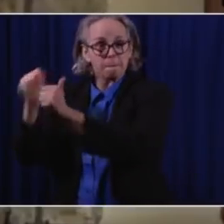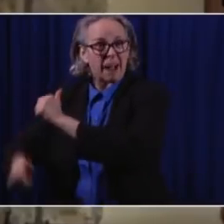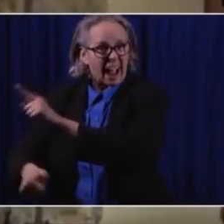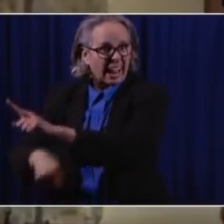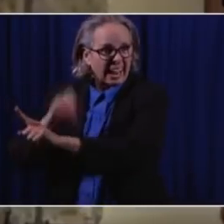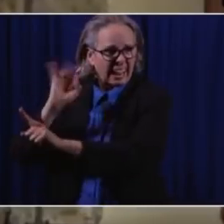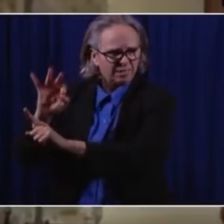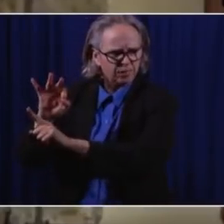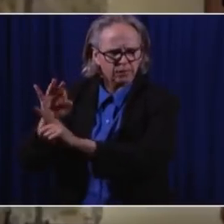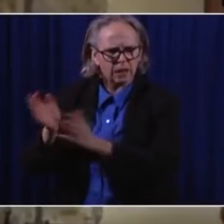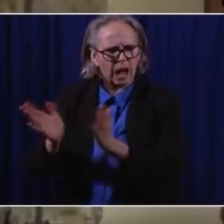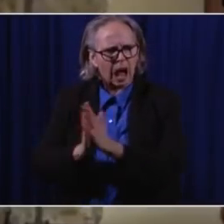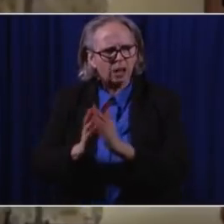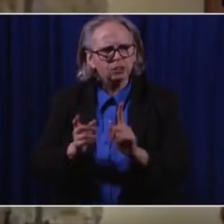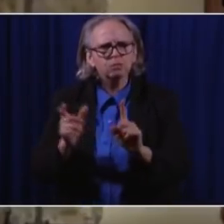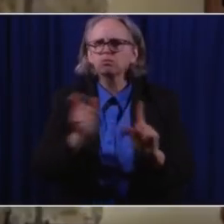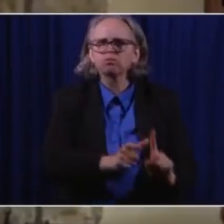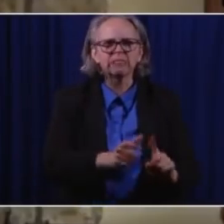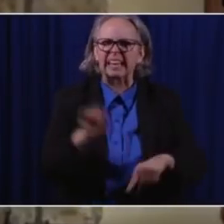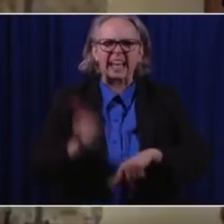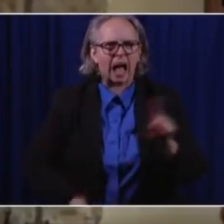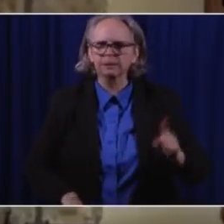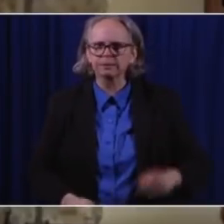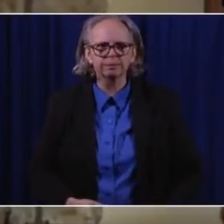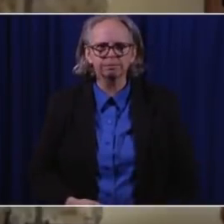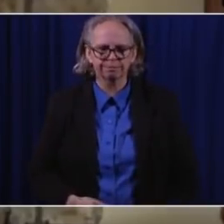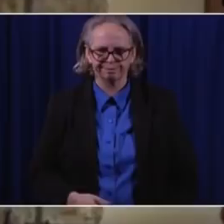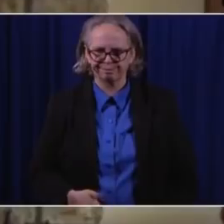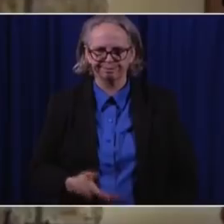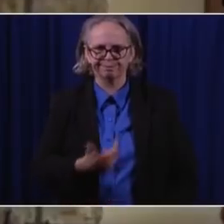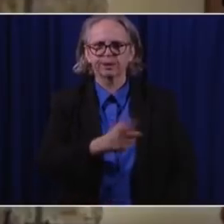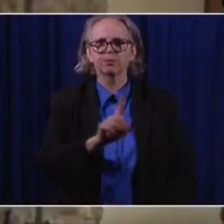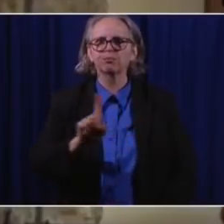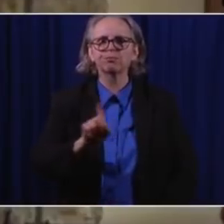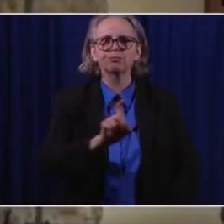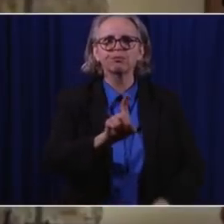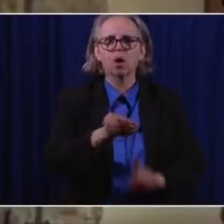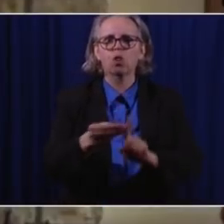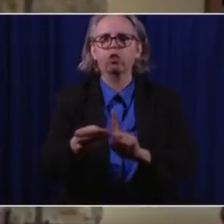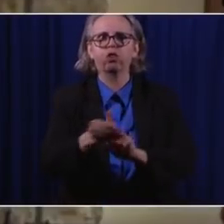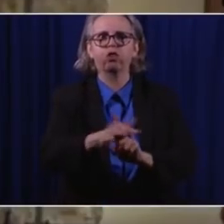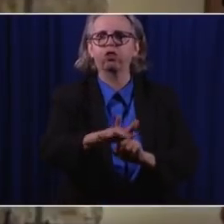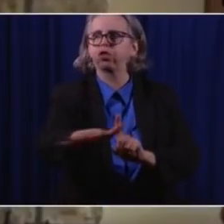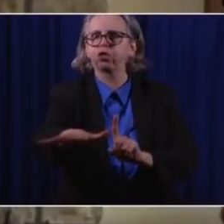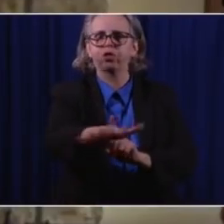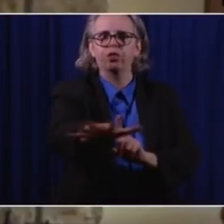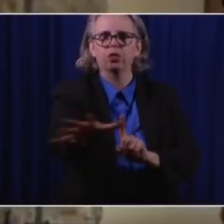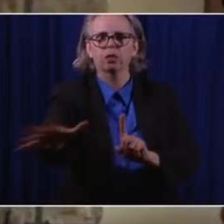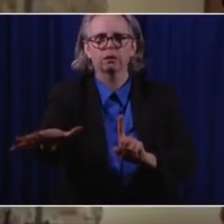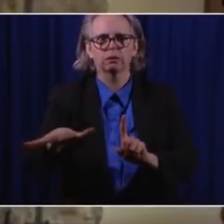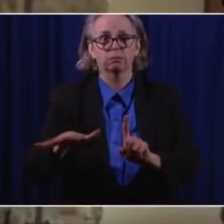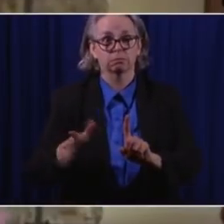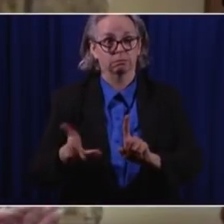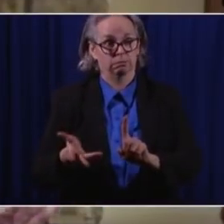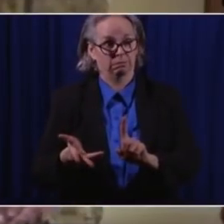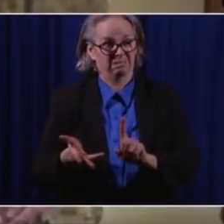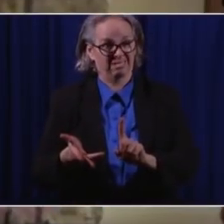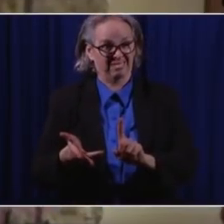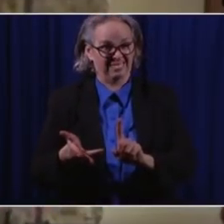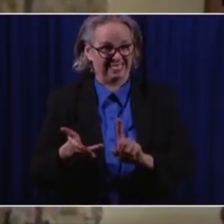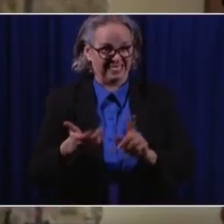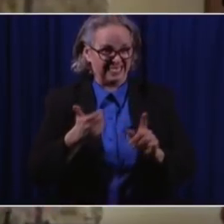to a carrier of the disease. So you couldn't just say, if you're coming from that country, we know that's a huge problem. You're coming into Ohio. We really need